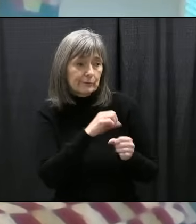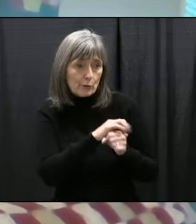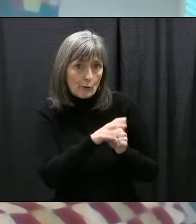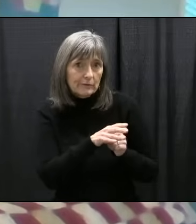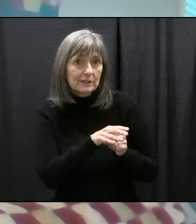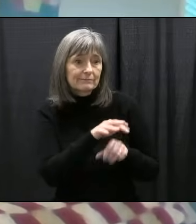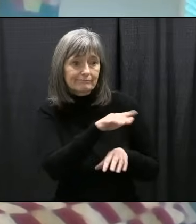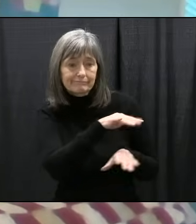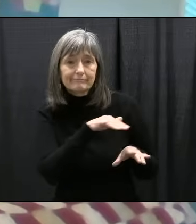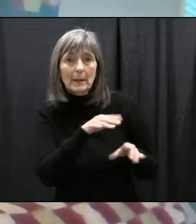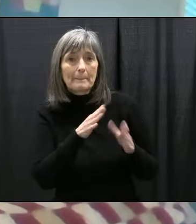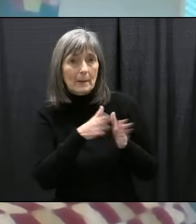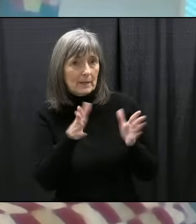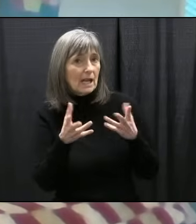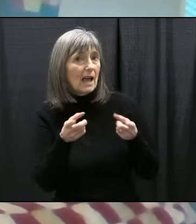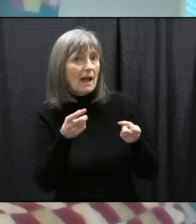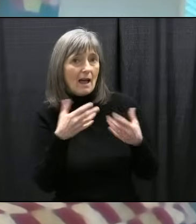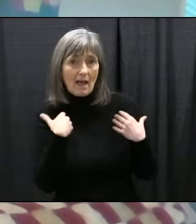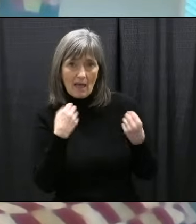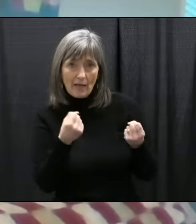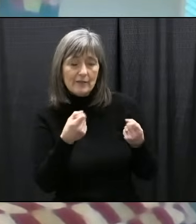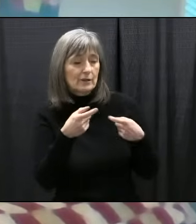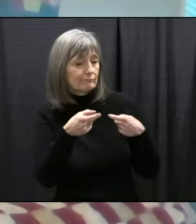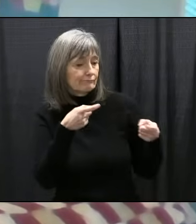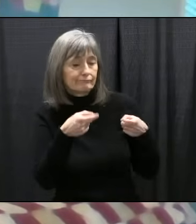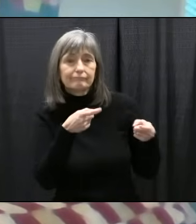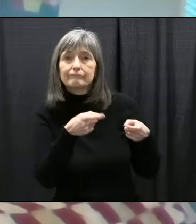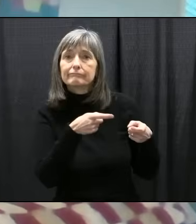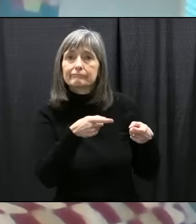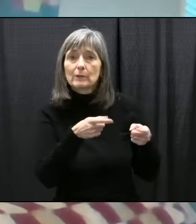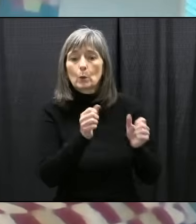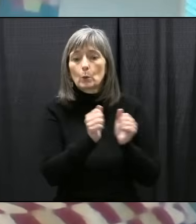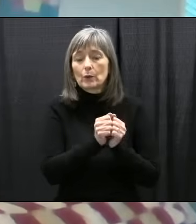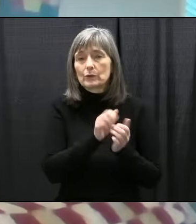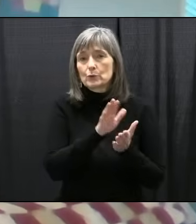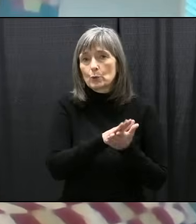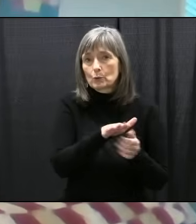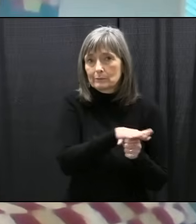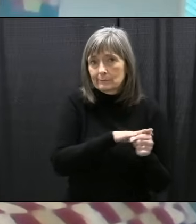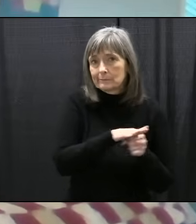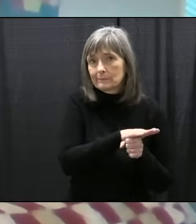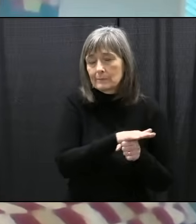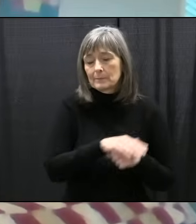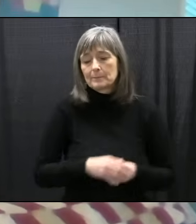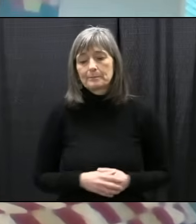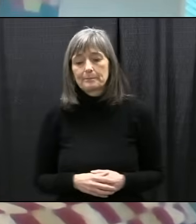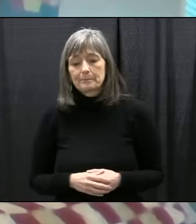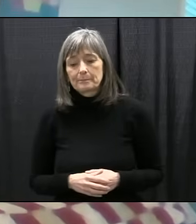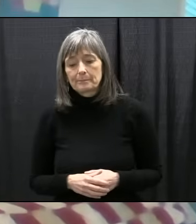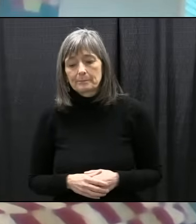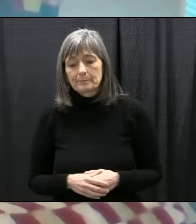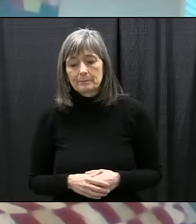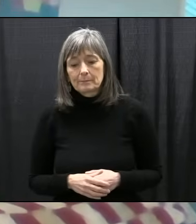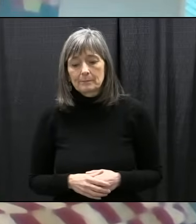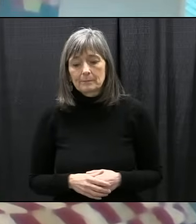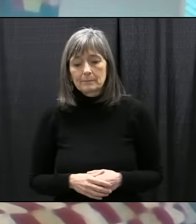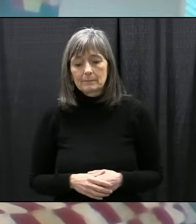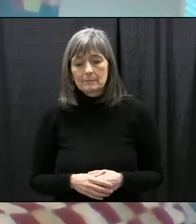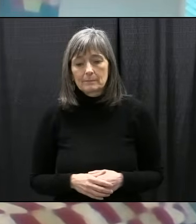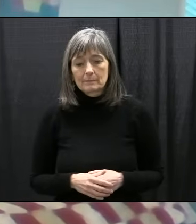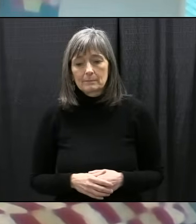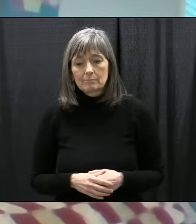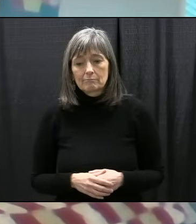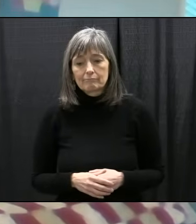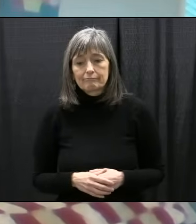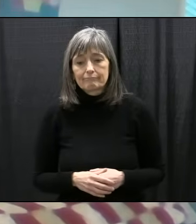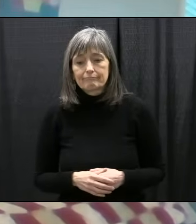being managed by public health in conjunction with the school district. And if, at